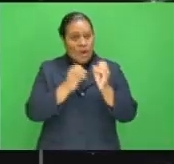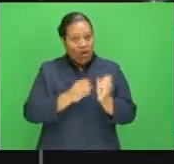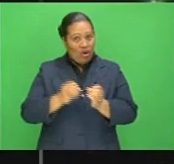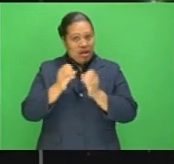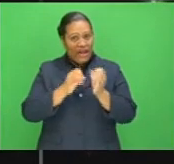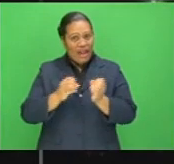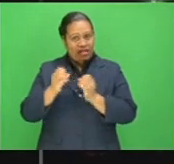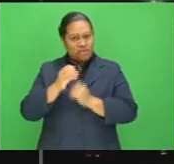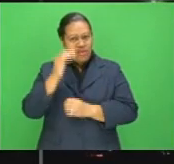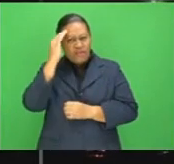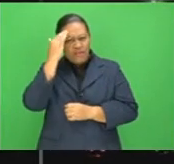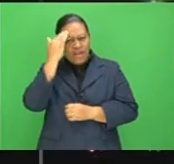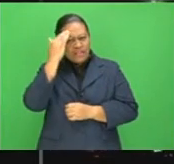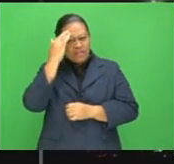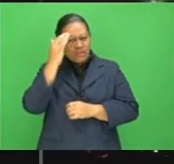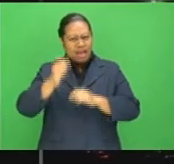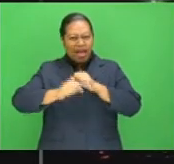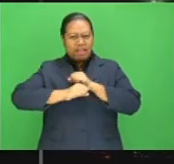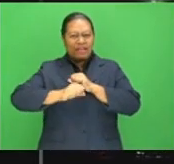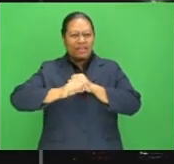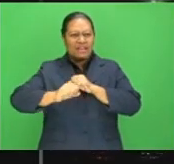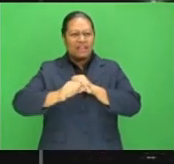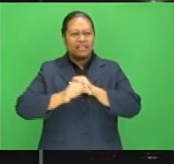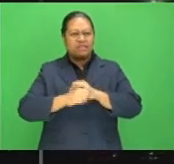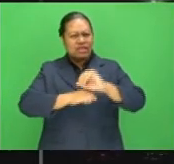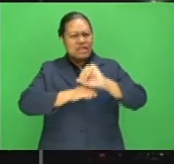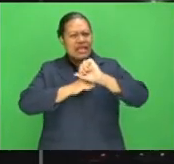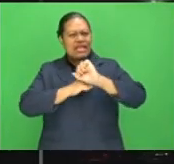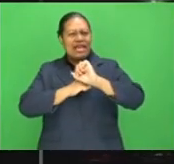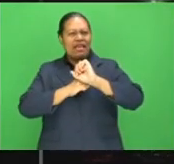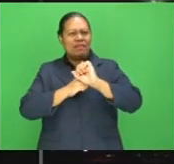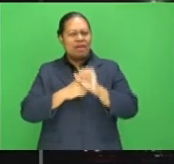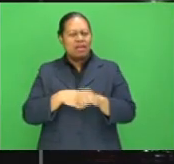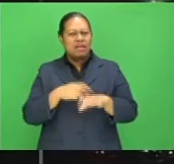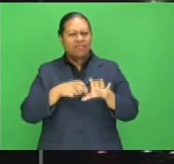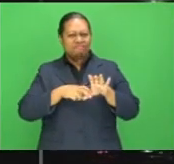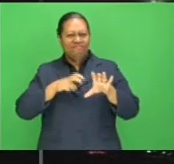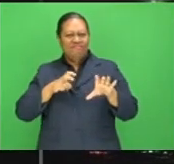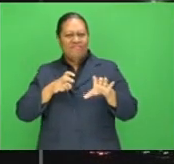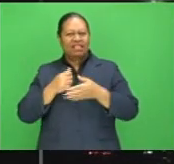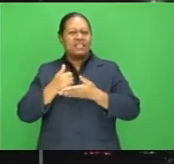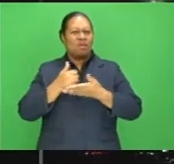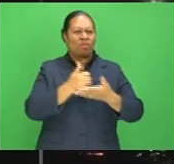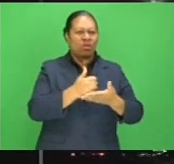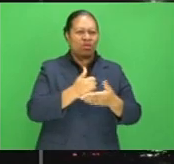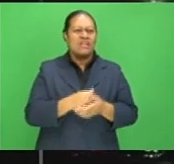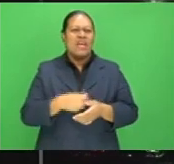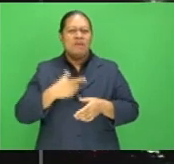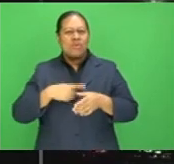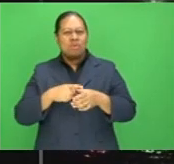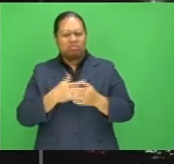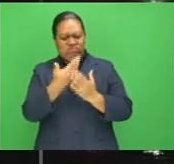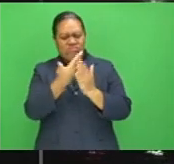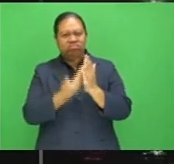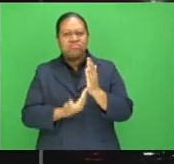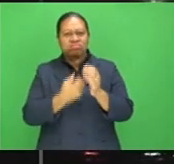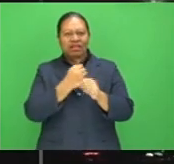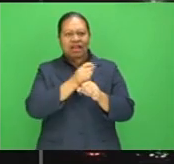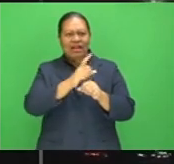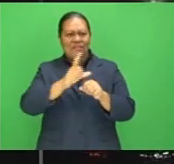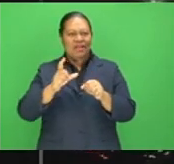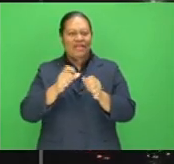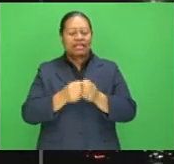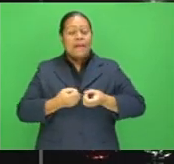Organisers of the Facebook advertising boycott campaign that has drawn support from a rapidly expanding list of major companies are